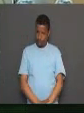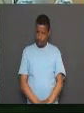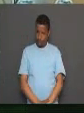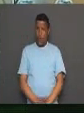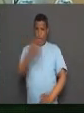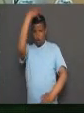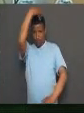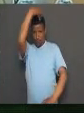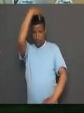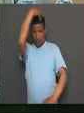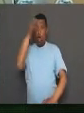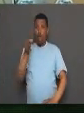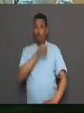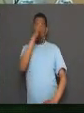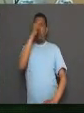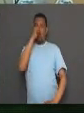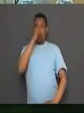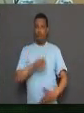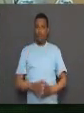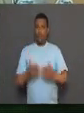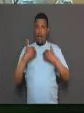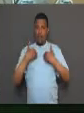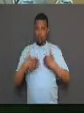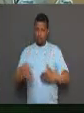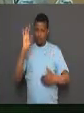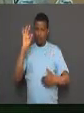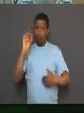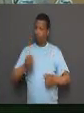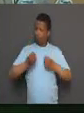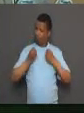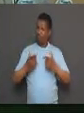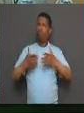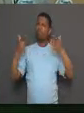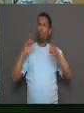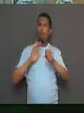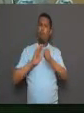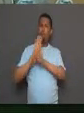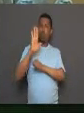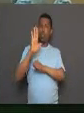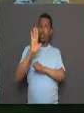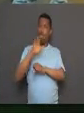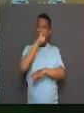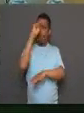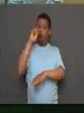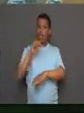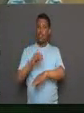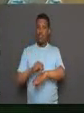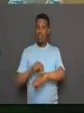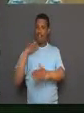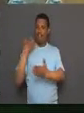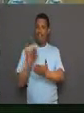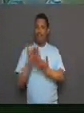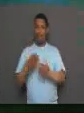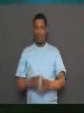The government of Ethiopia has found a lot of growth potential for our national